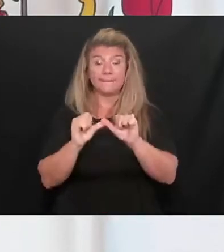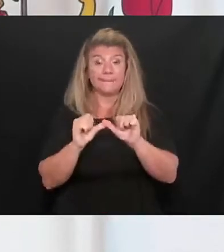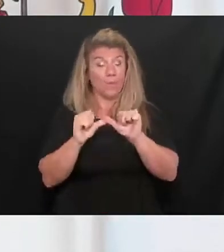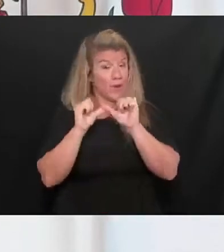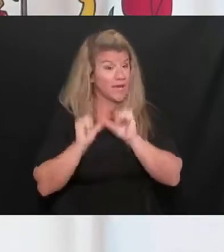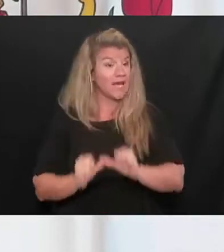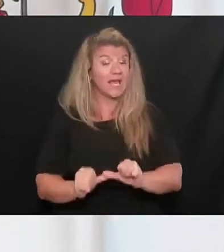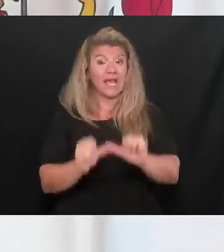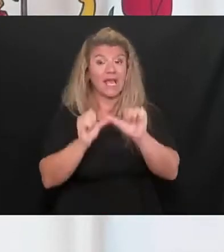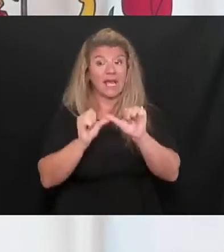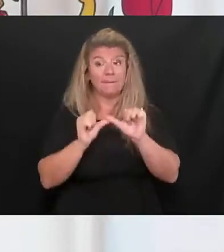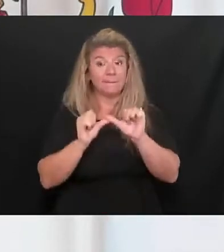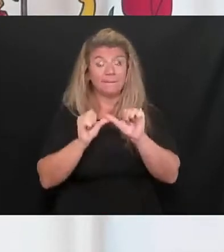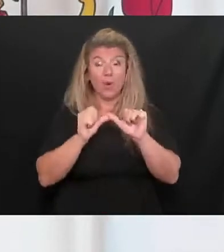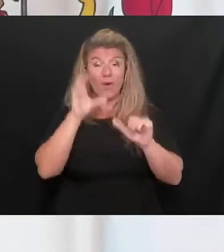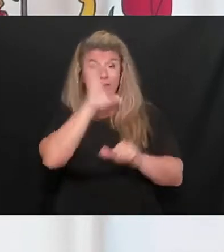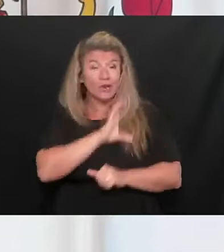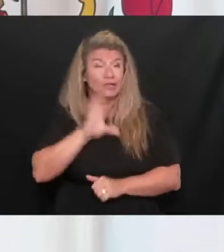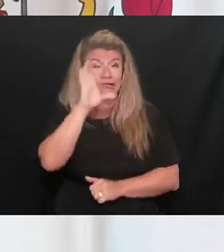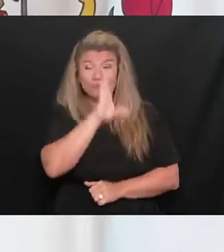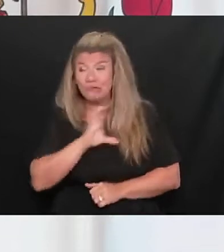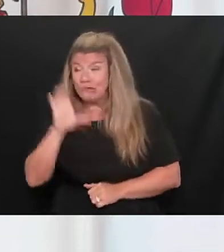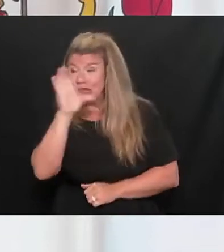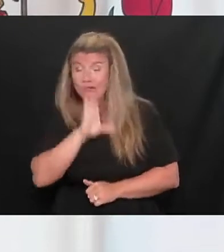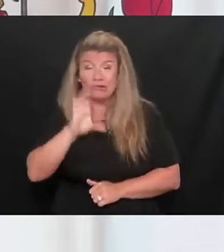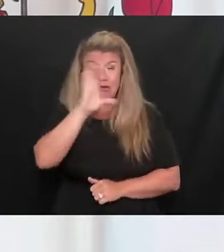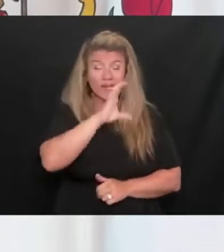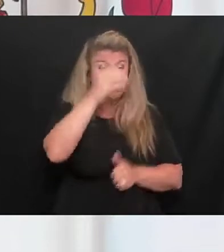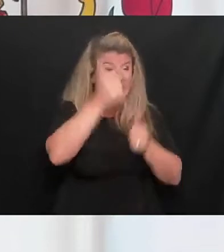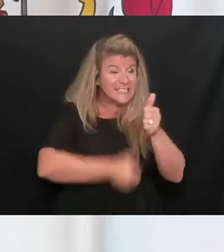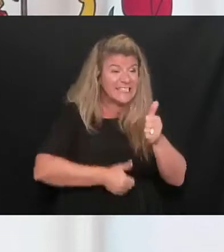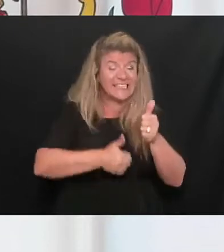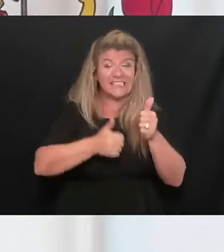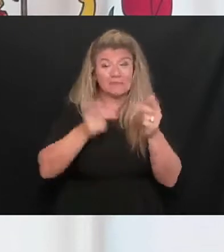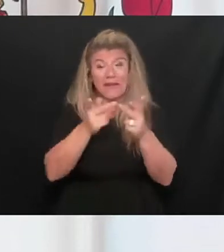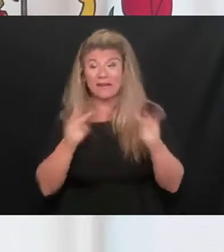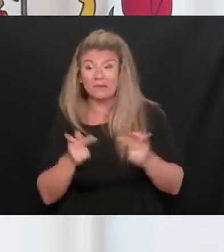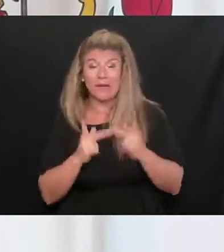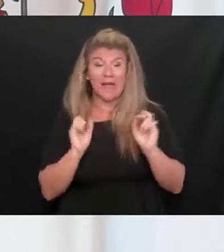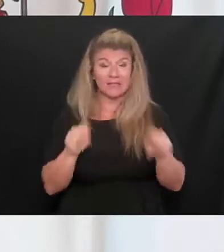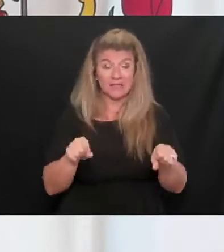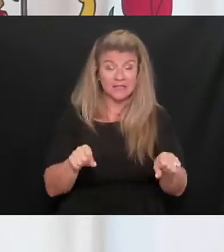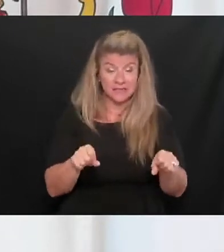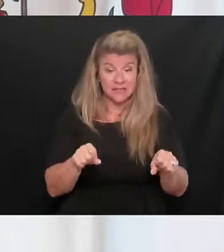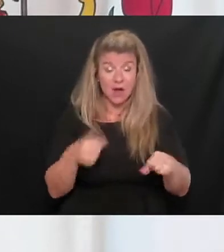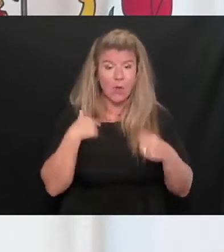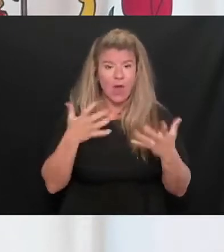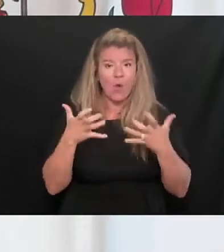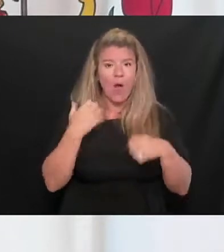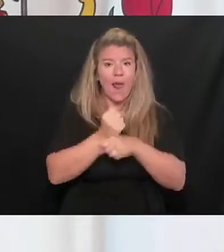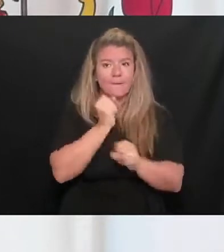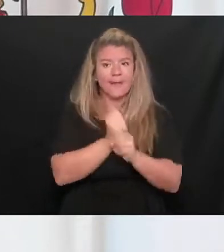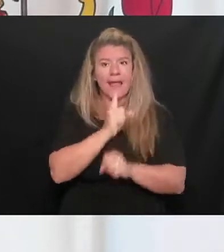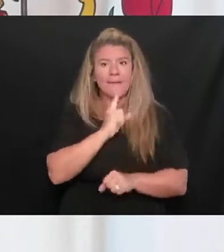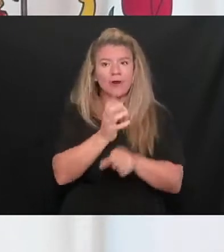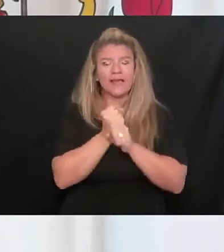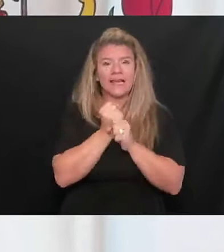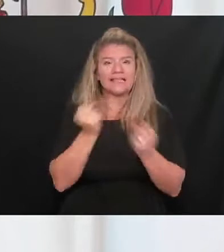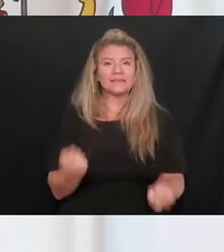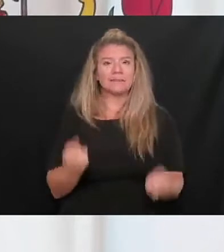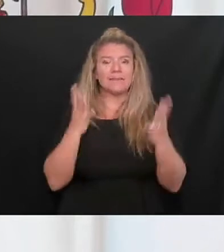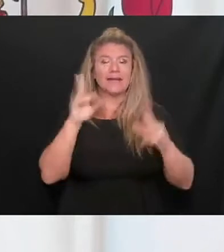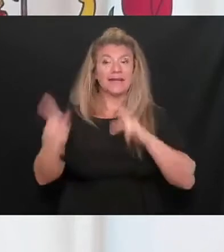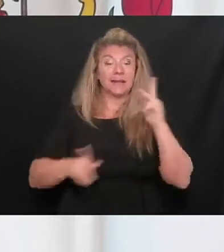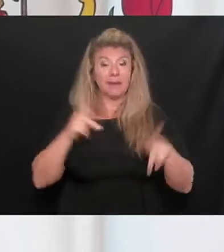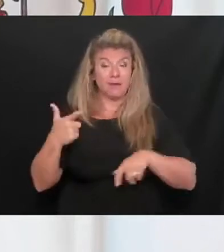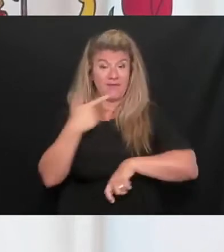have looked on every effort that we possibly can in order to be able to get people vaccinated, and we've made a